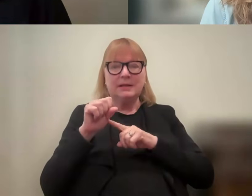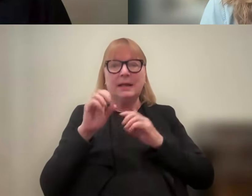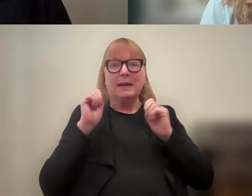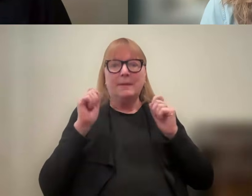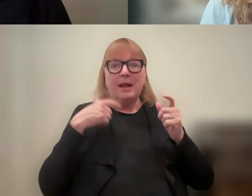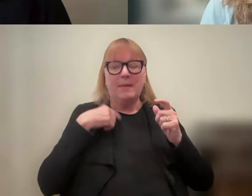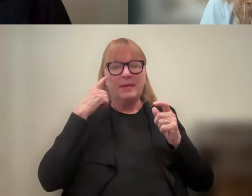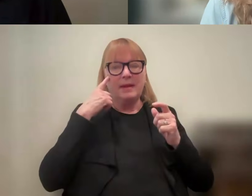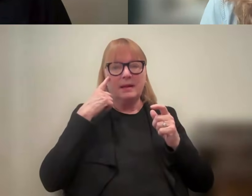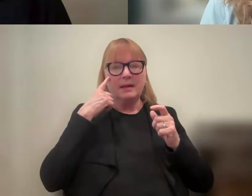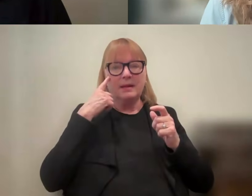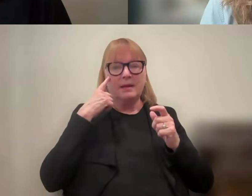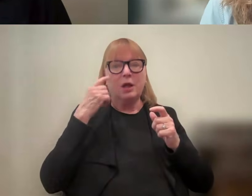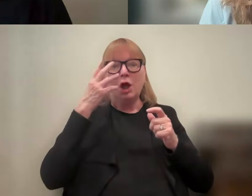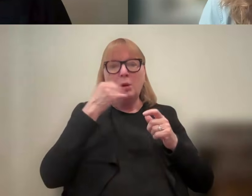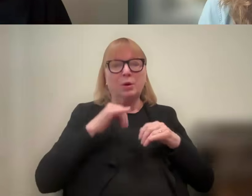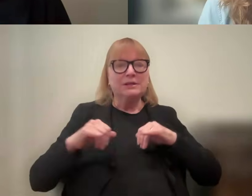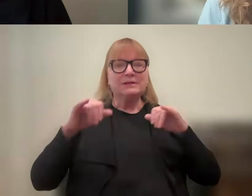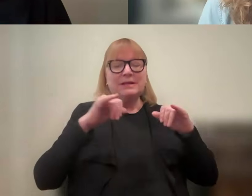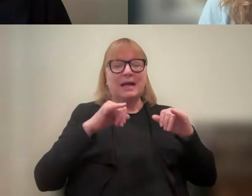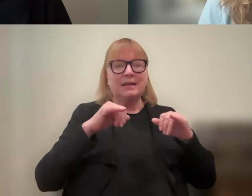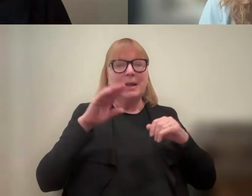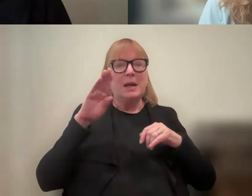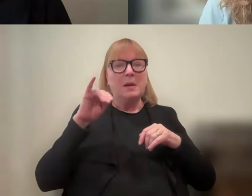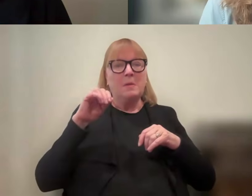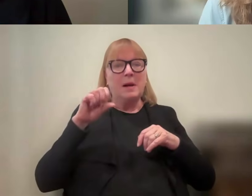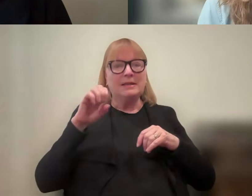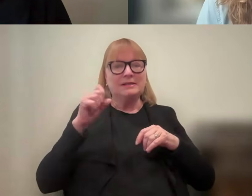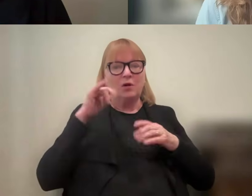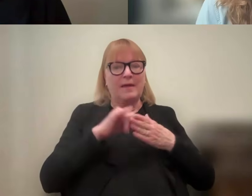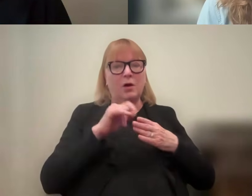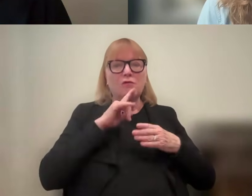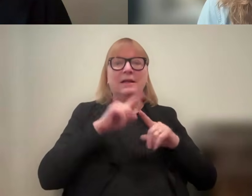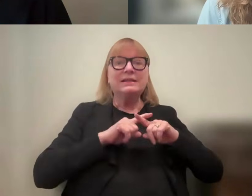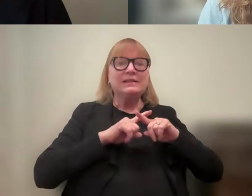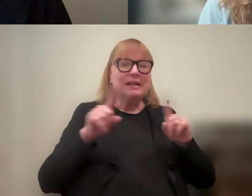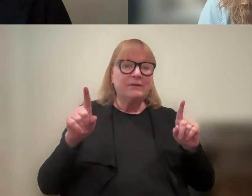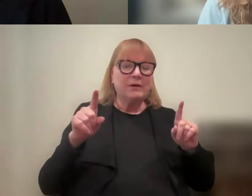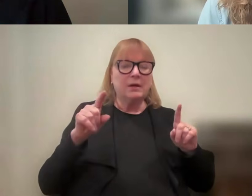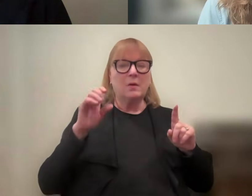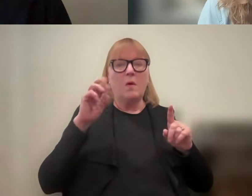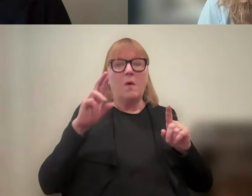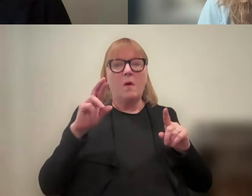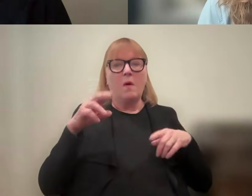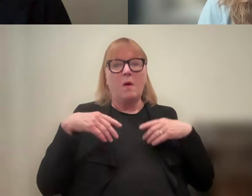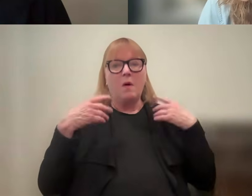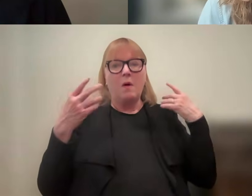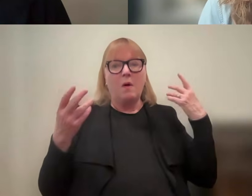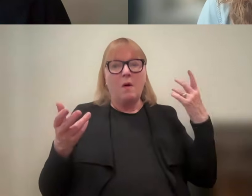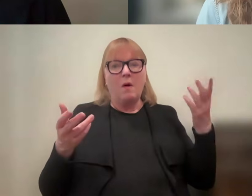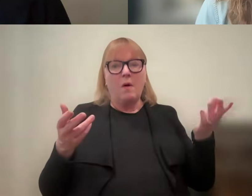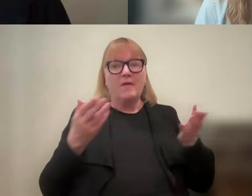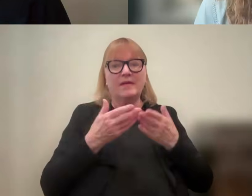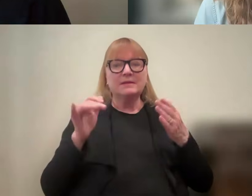immediately I'm thinking of like beauty standards, right? And like the biases we hold against that being really different, or, even